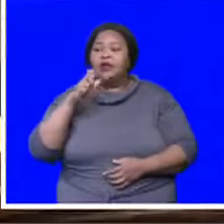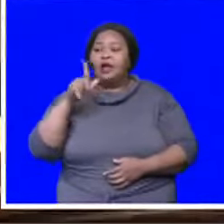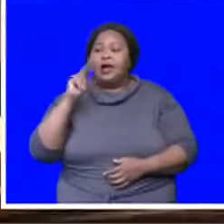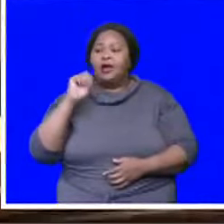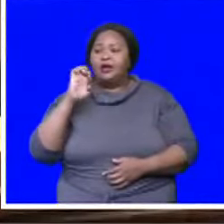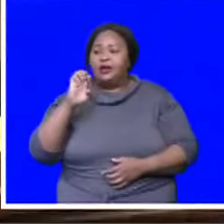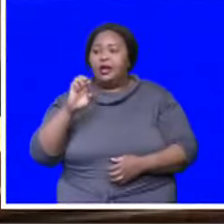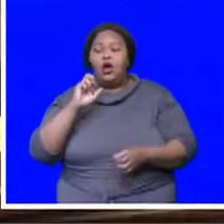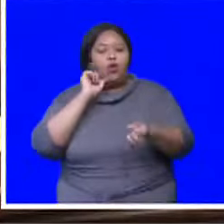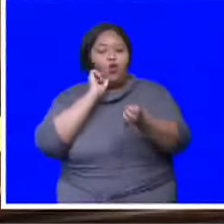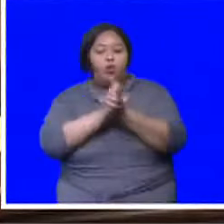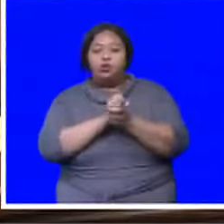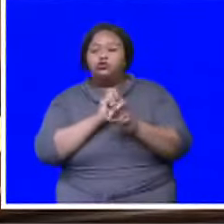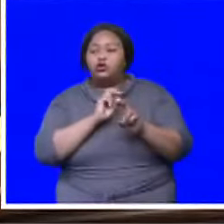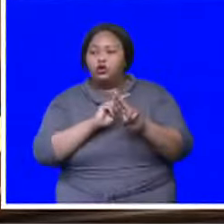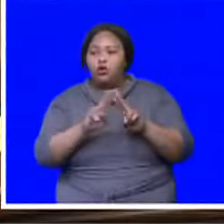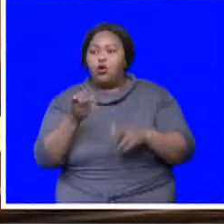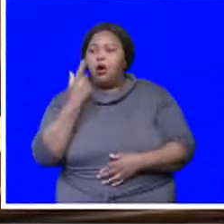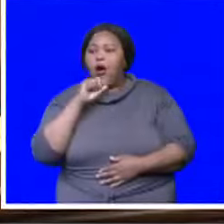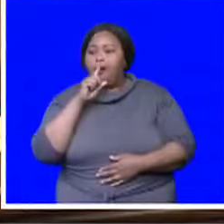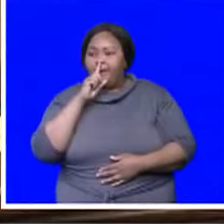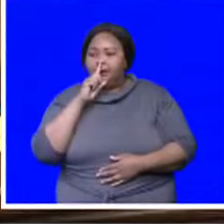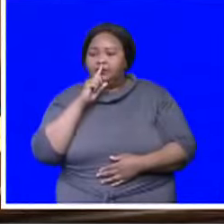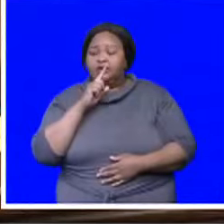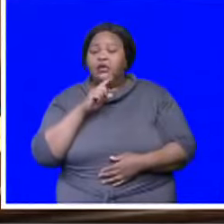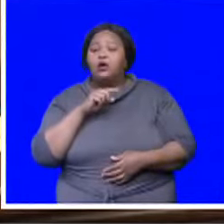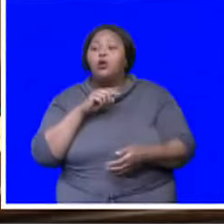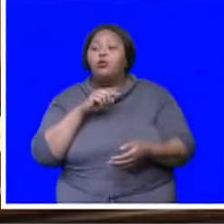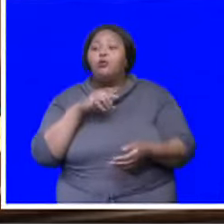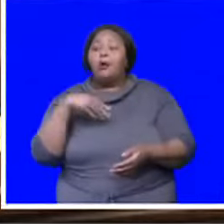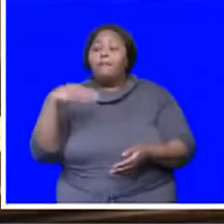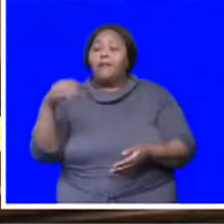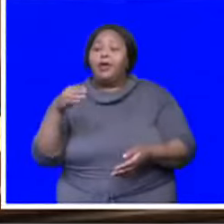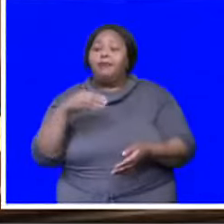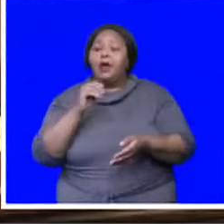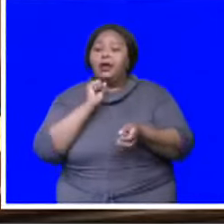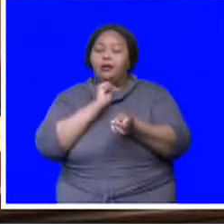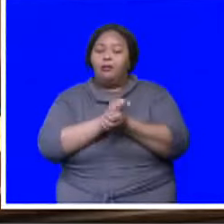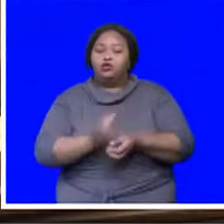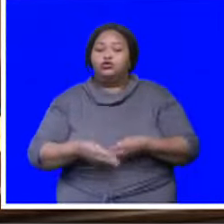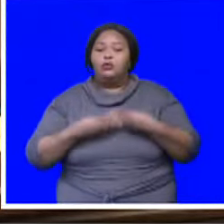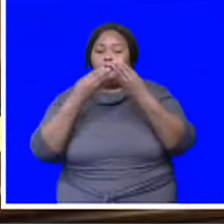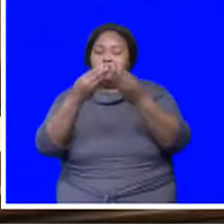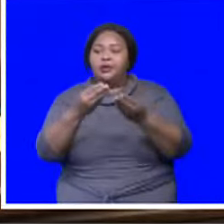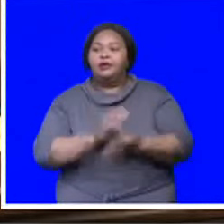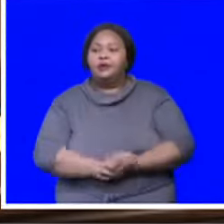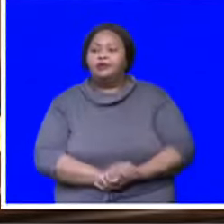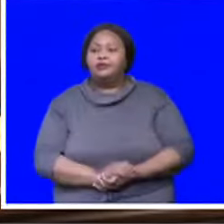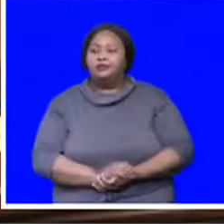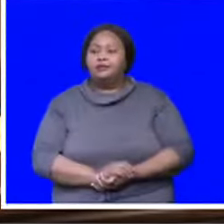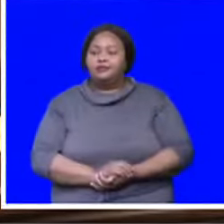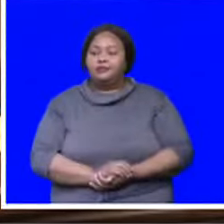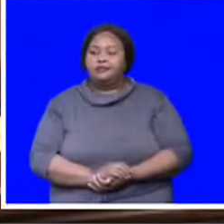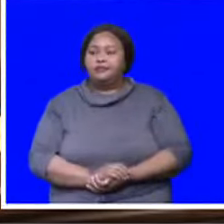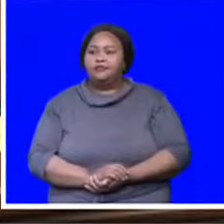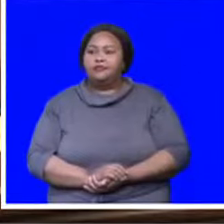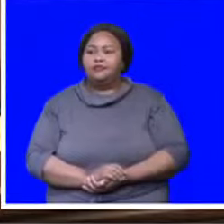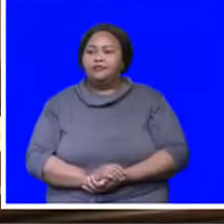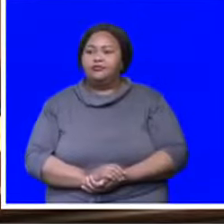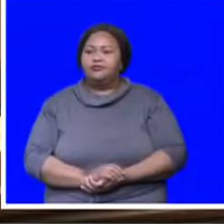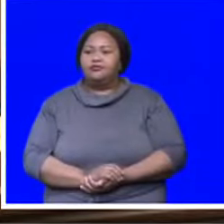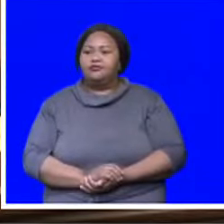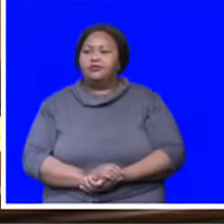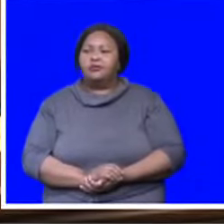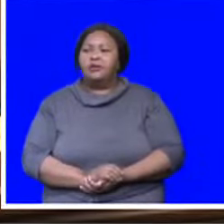him. And the effect of a warrant of arrest in Hlonishwa is that, or rather Hlonishwa, is that